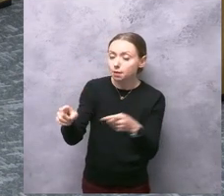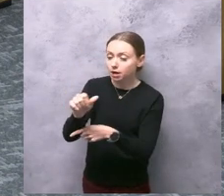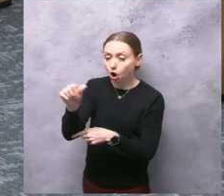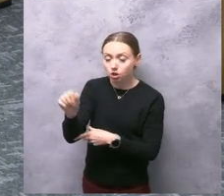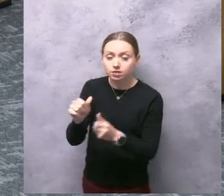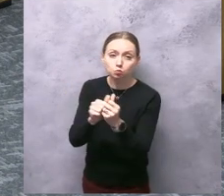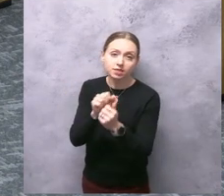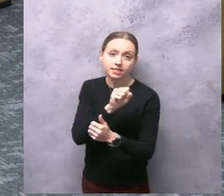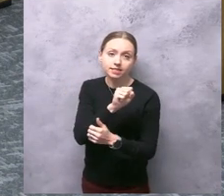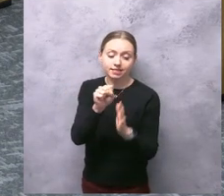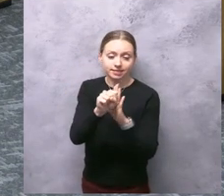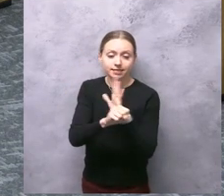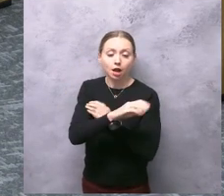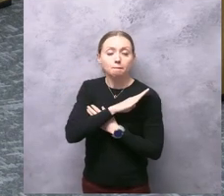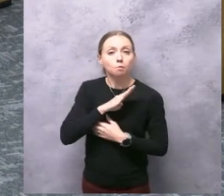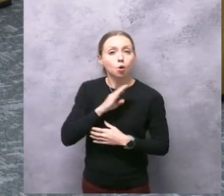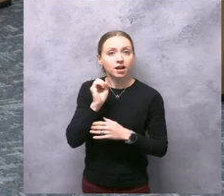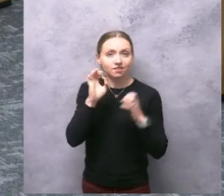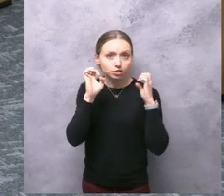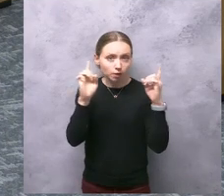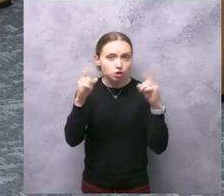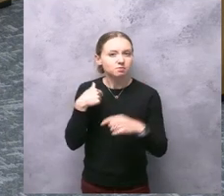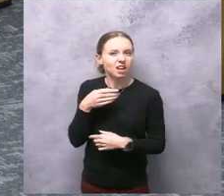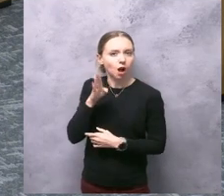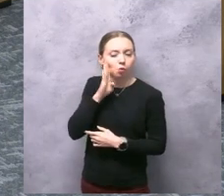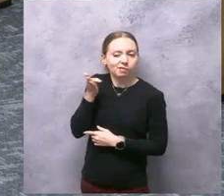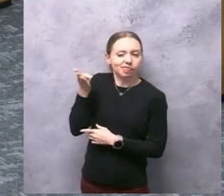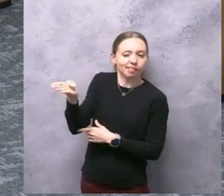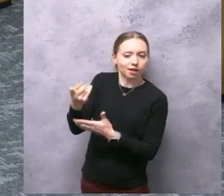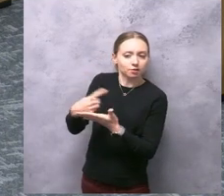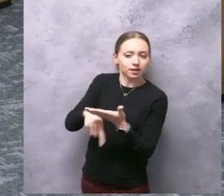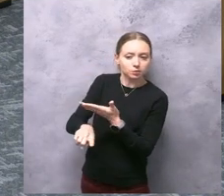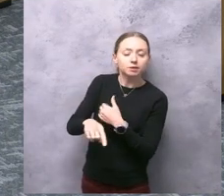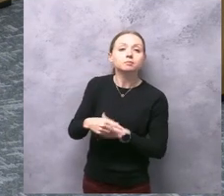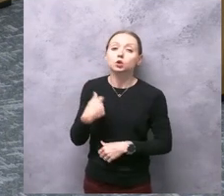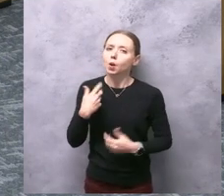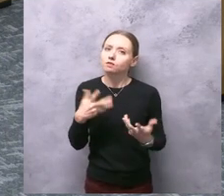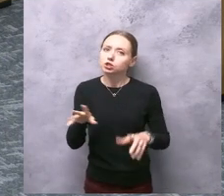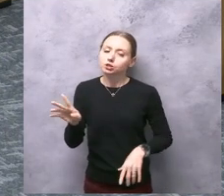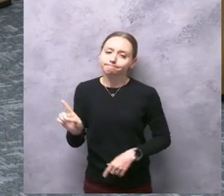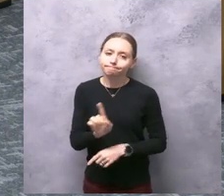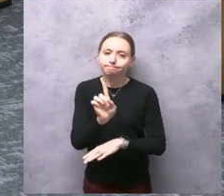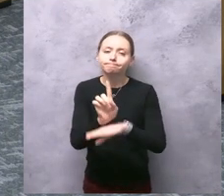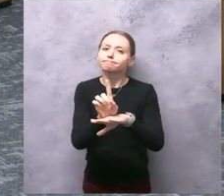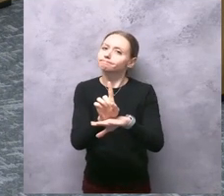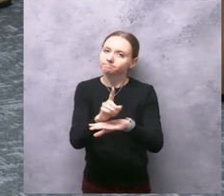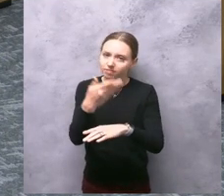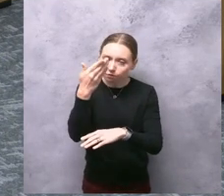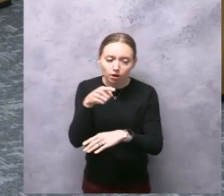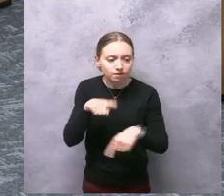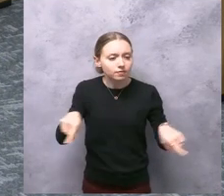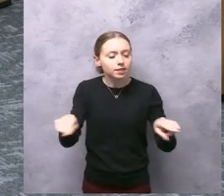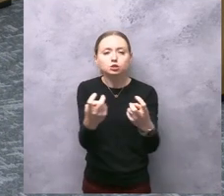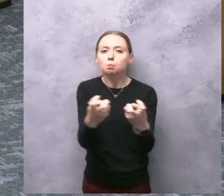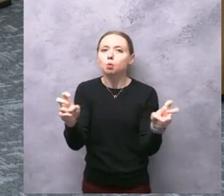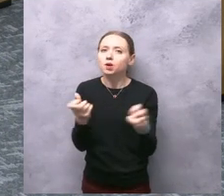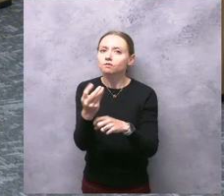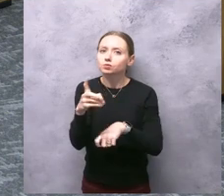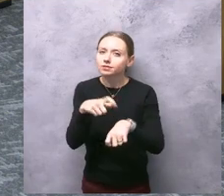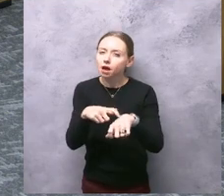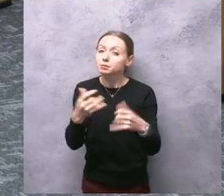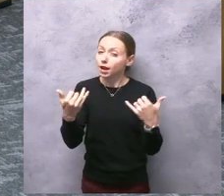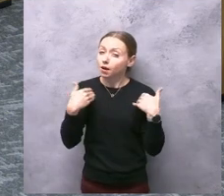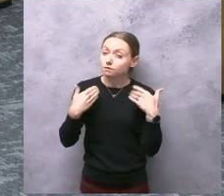of Education. I'll be there next week. I've been here in front of this board a few times, but we now have a new superintendent, a new